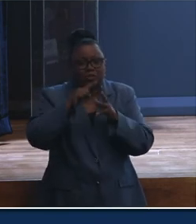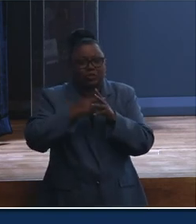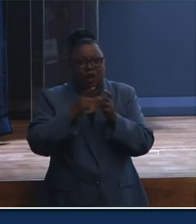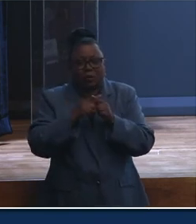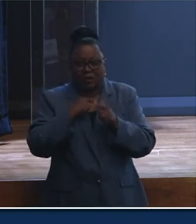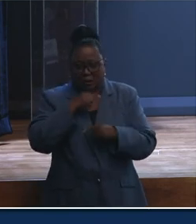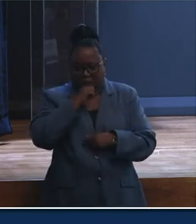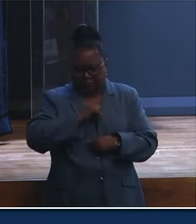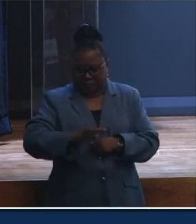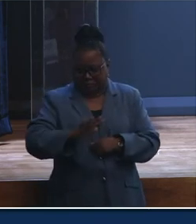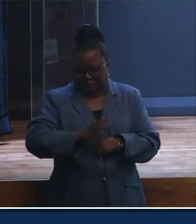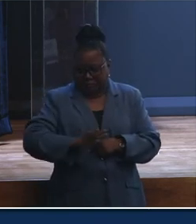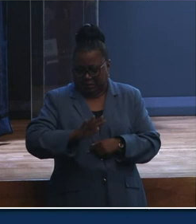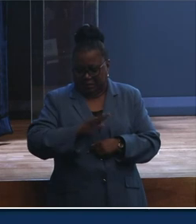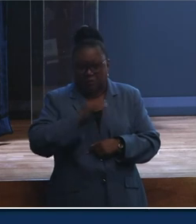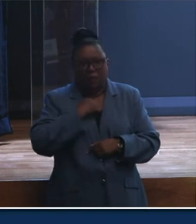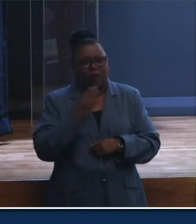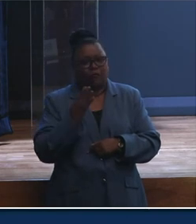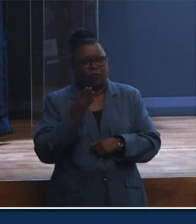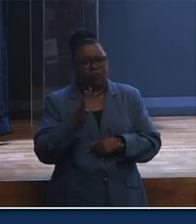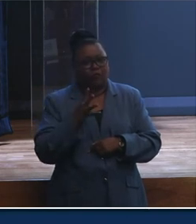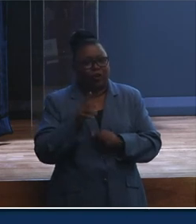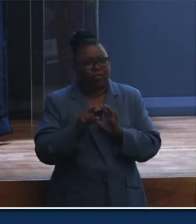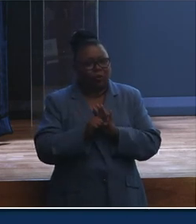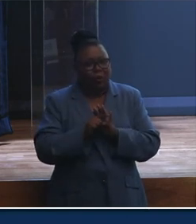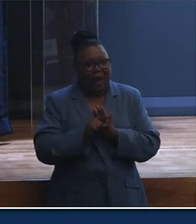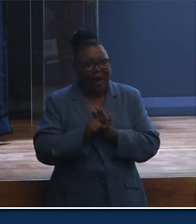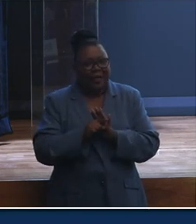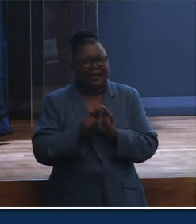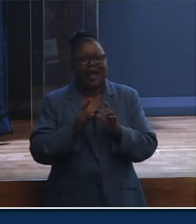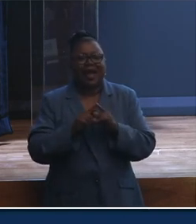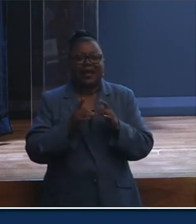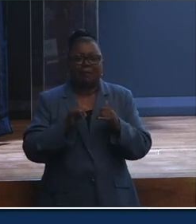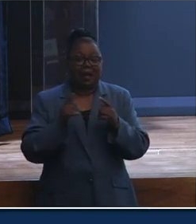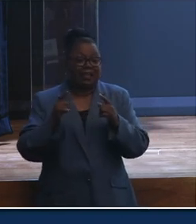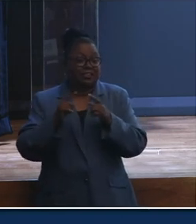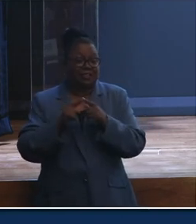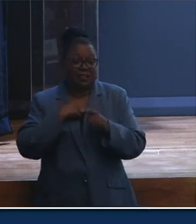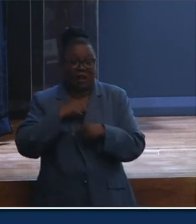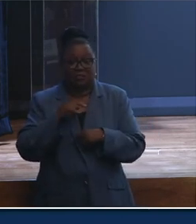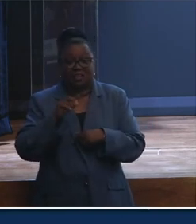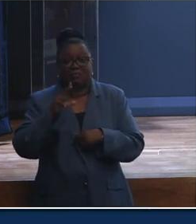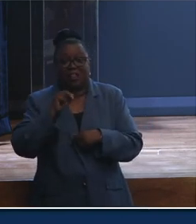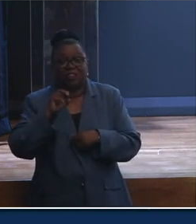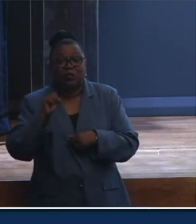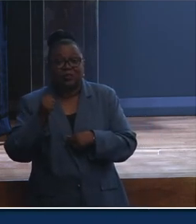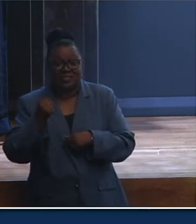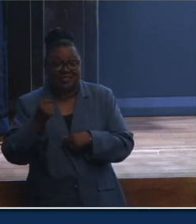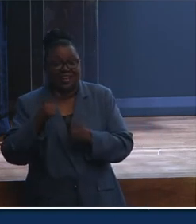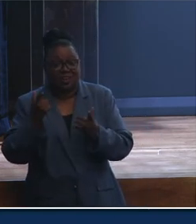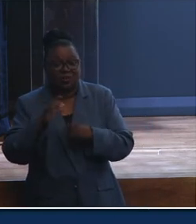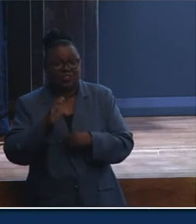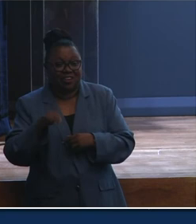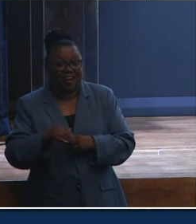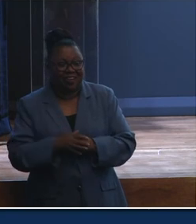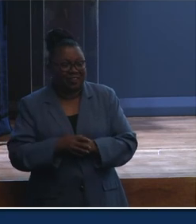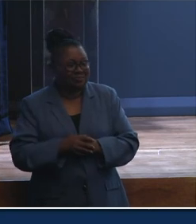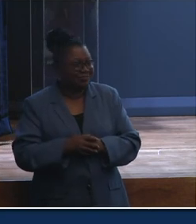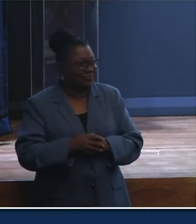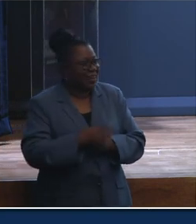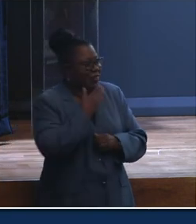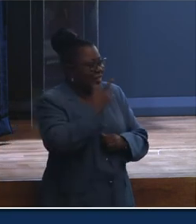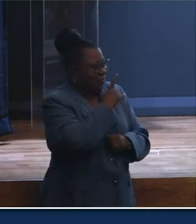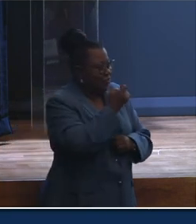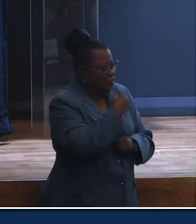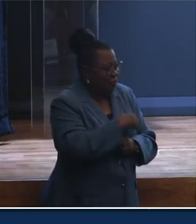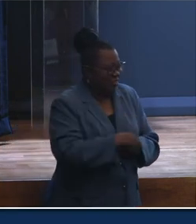when I was about the fourth grade, and I played it until I was in my 30s here in Chicago. So thanks